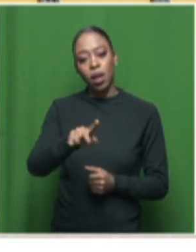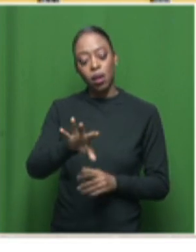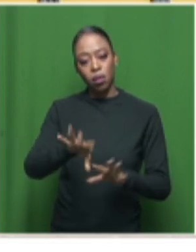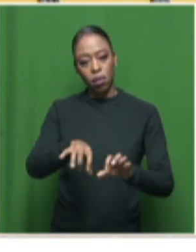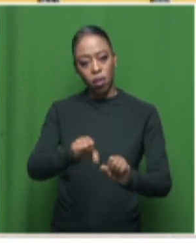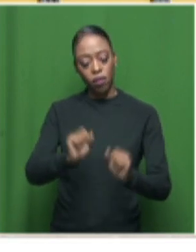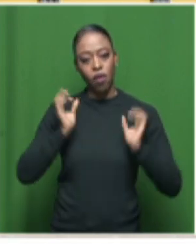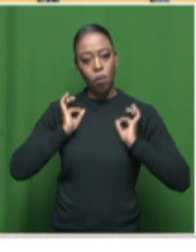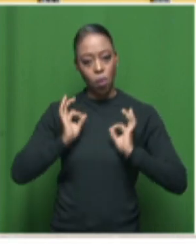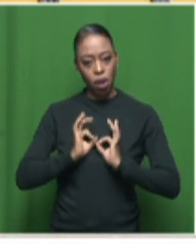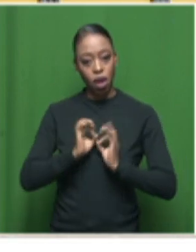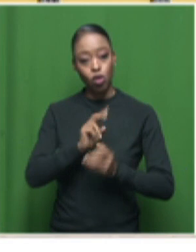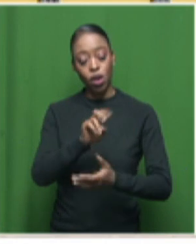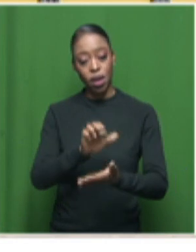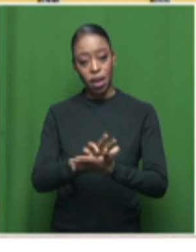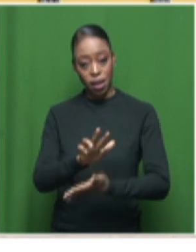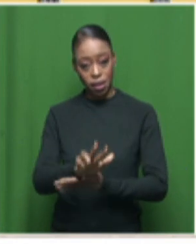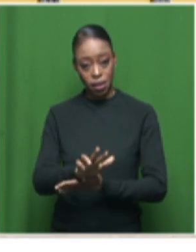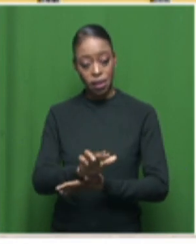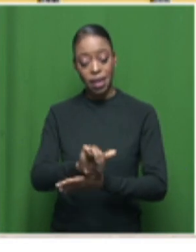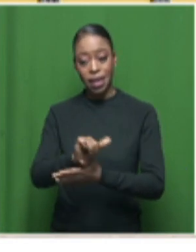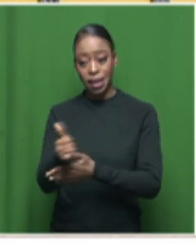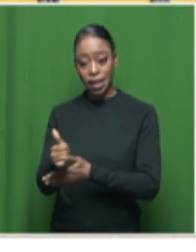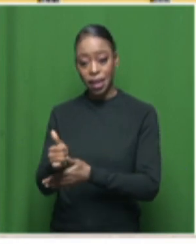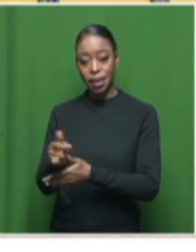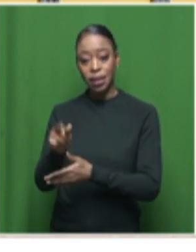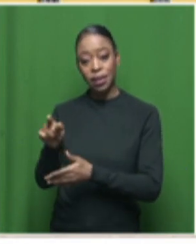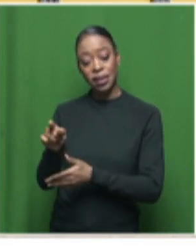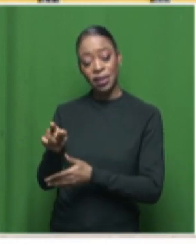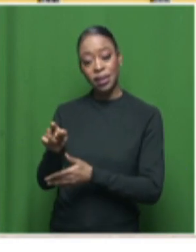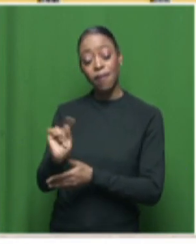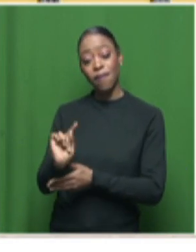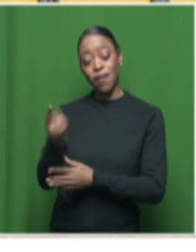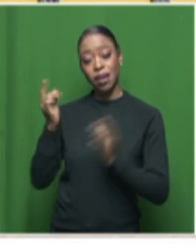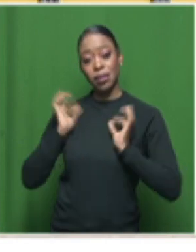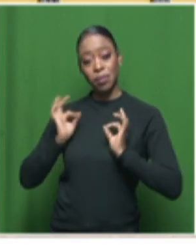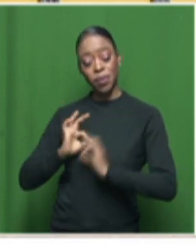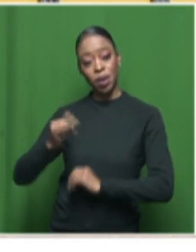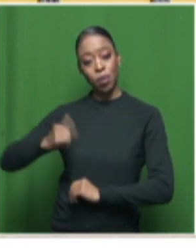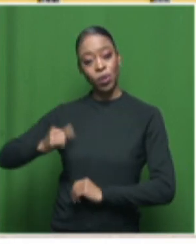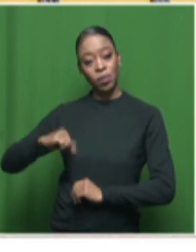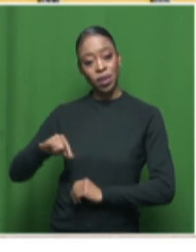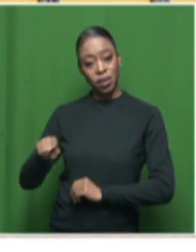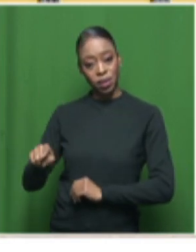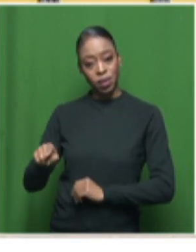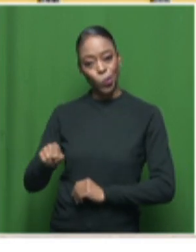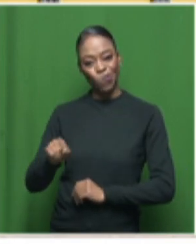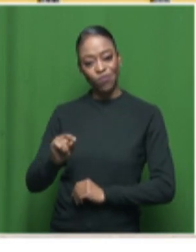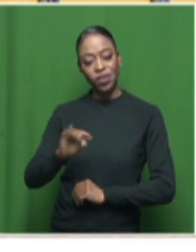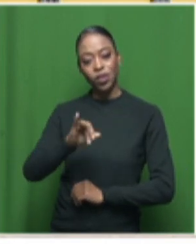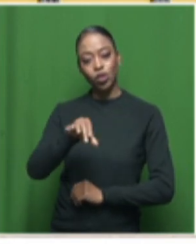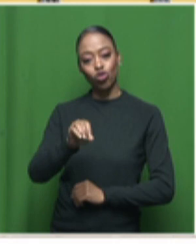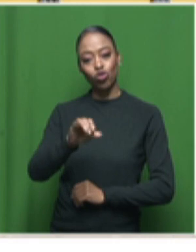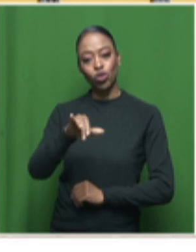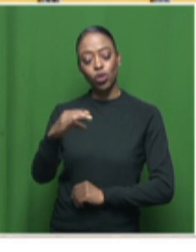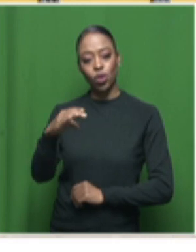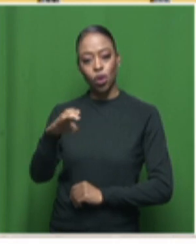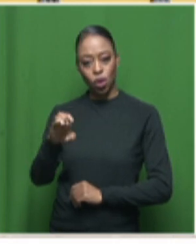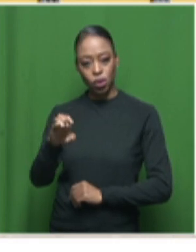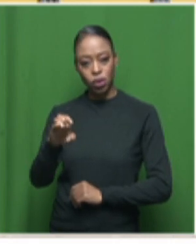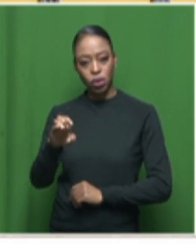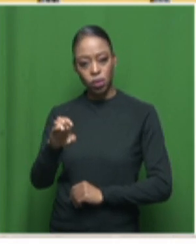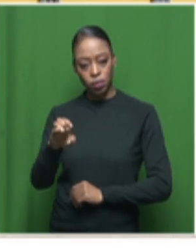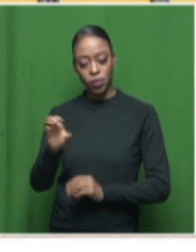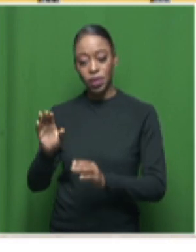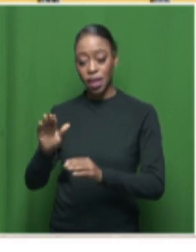municipality in 2018 after the first mayor of that municipality, Ms. Joyce Bila, was released by